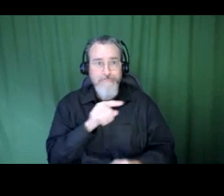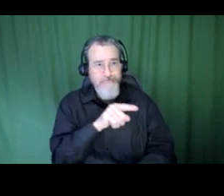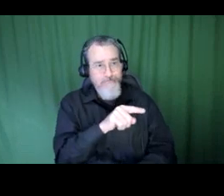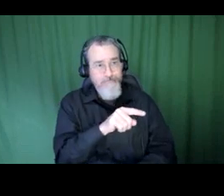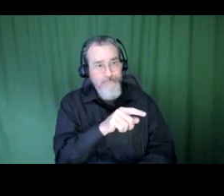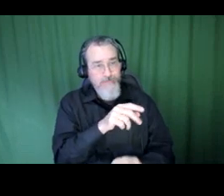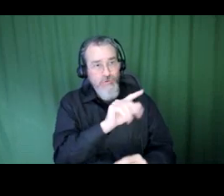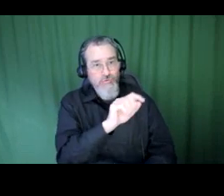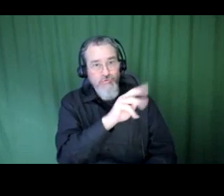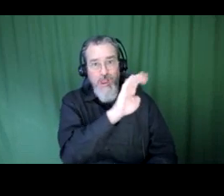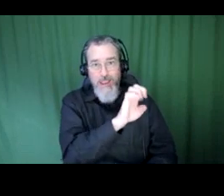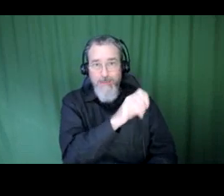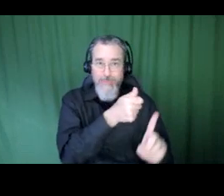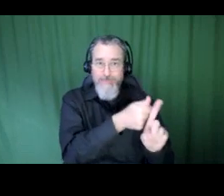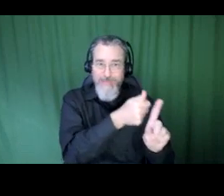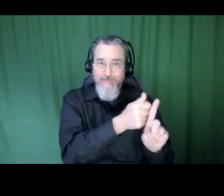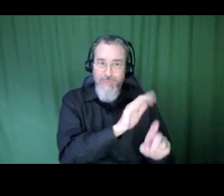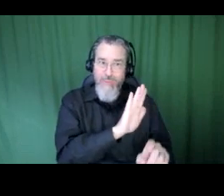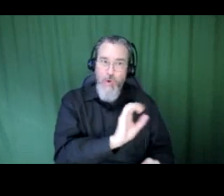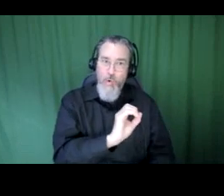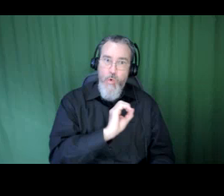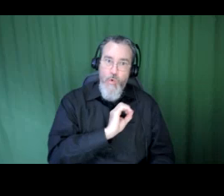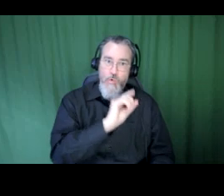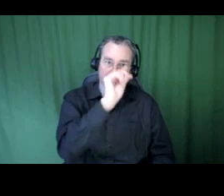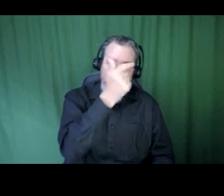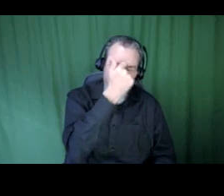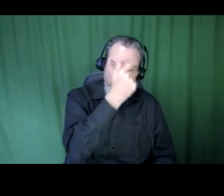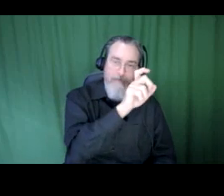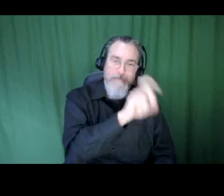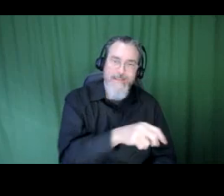in a formal government-to-government partnership.